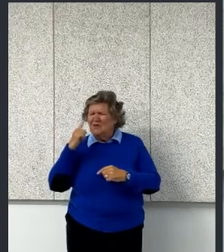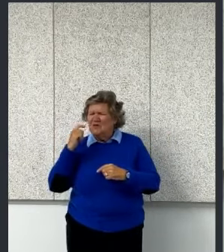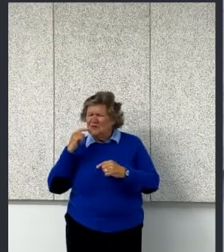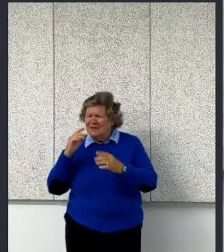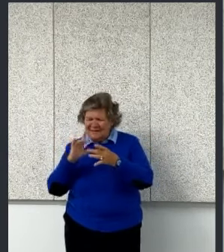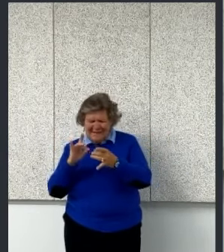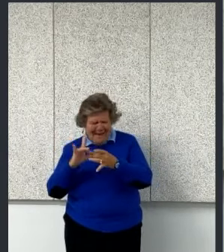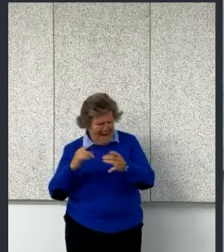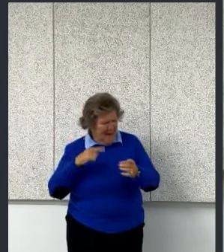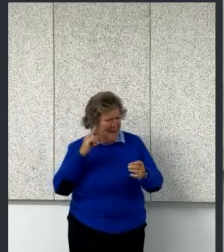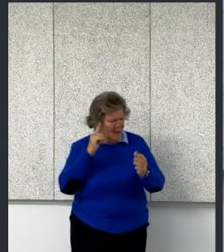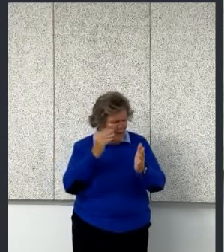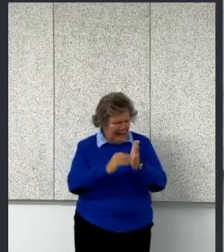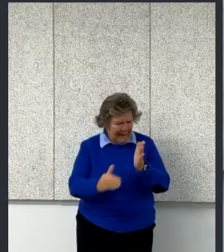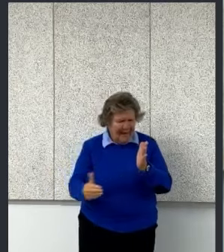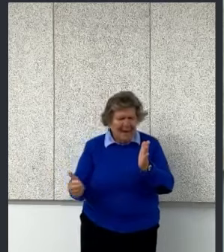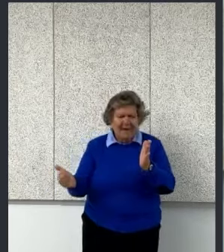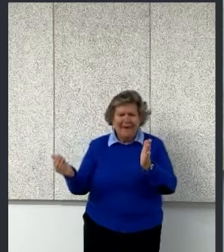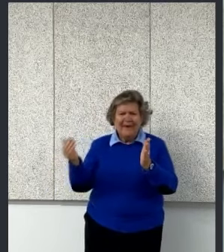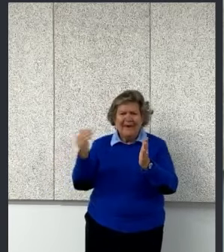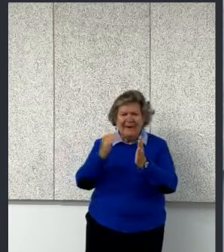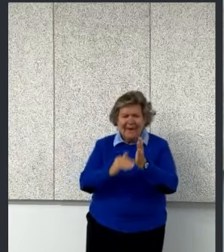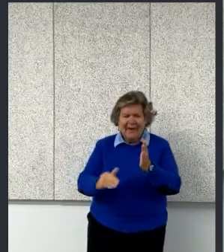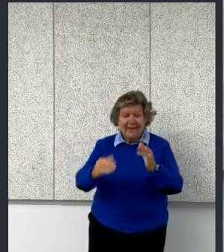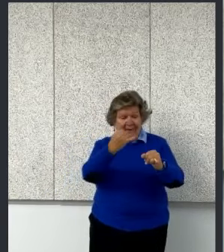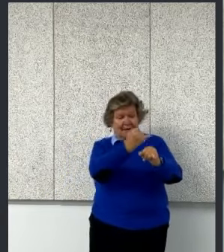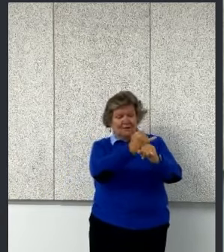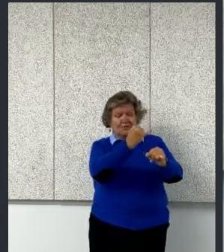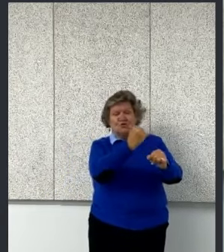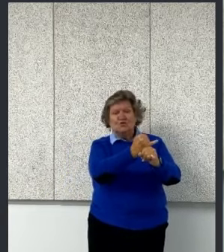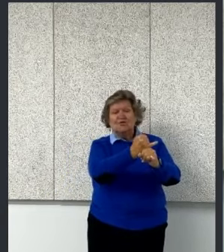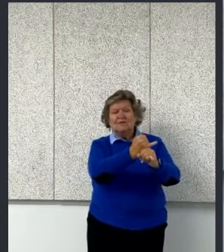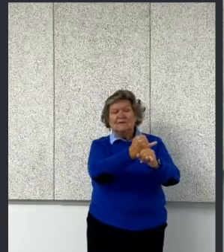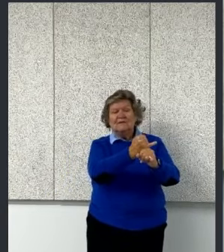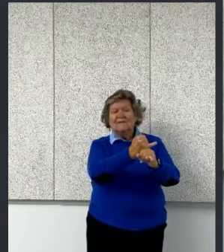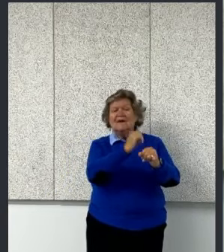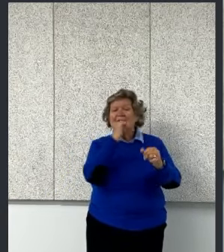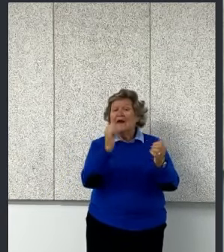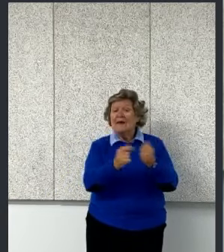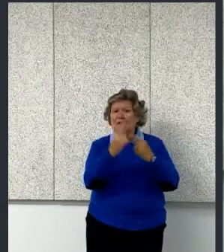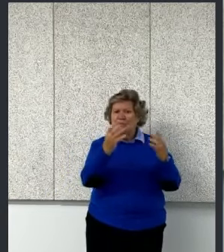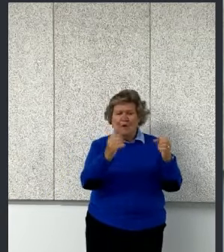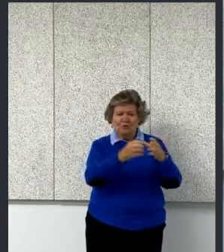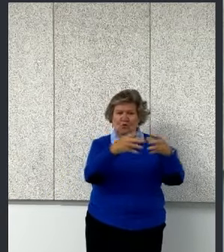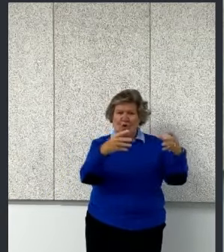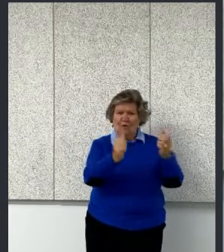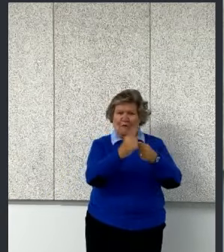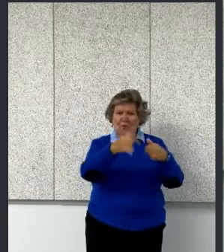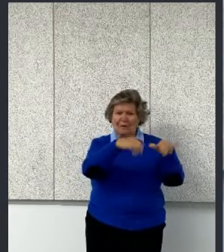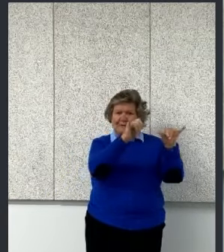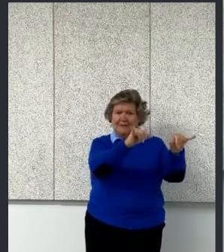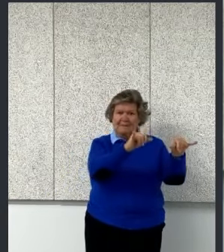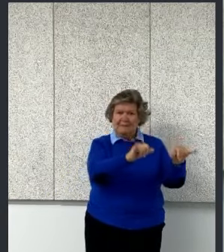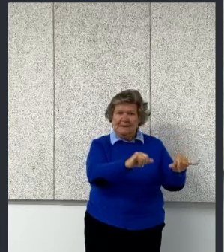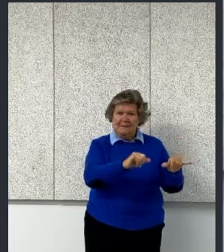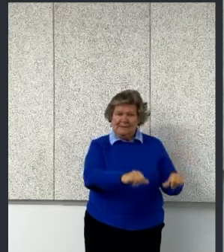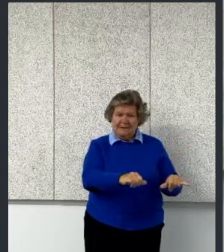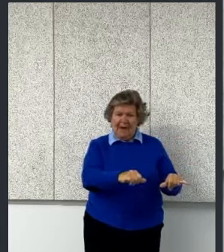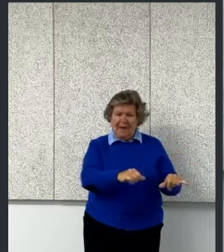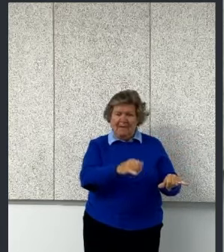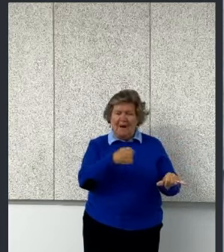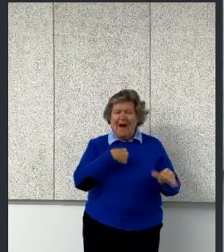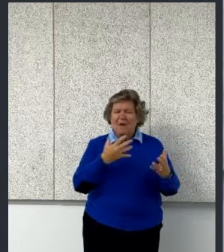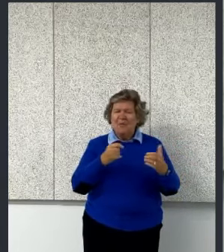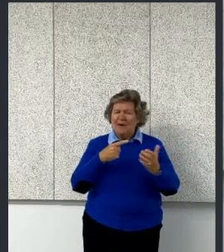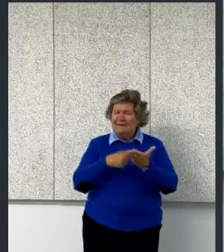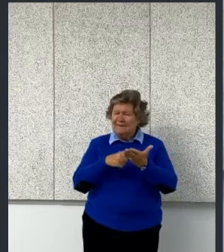hear it over and over again, that like the institutions don't want to grow, like not everybody wants to grow. And I just want to get a little bit more nuanced about that,